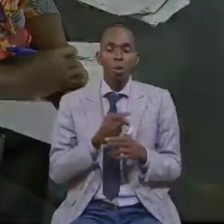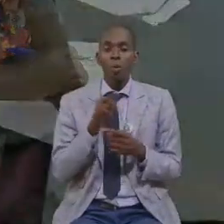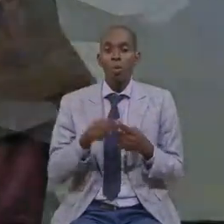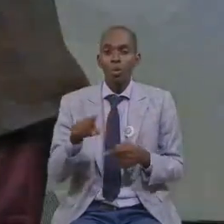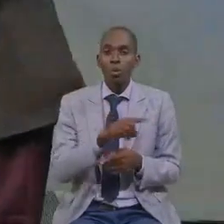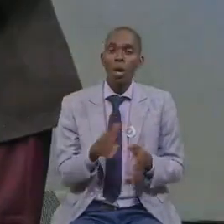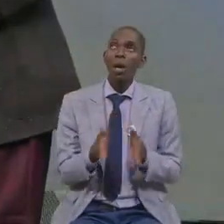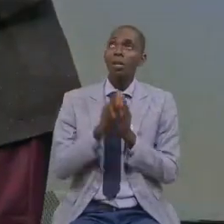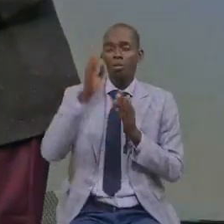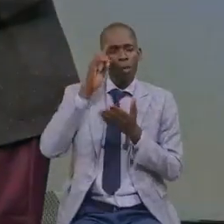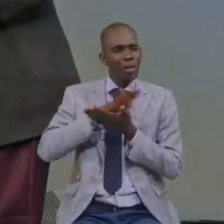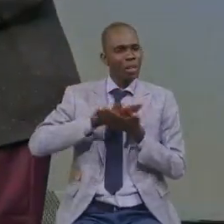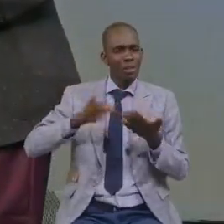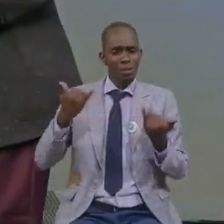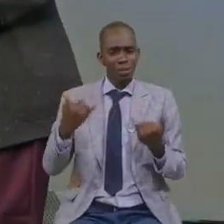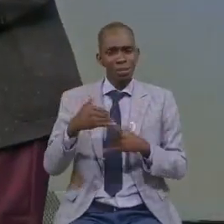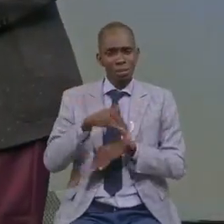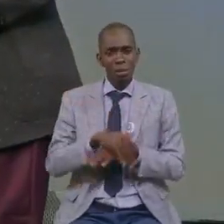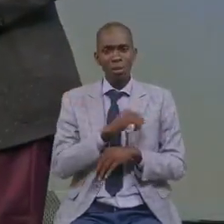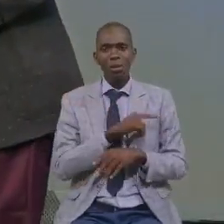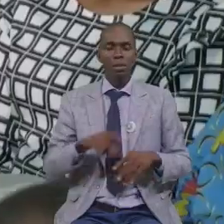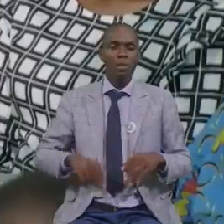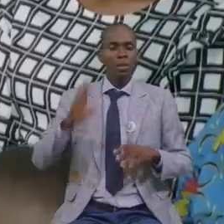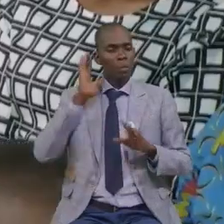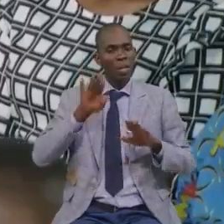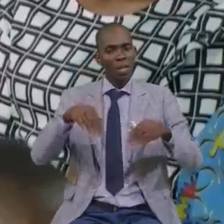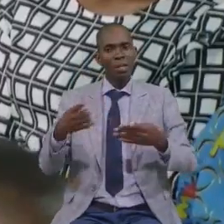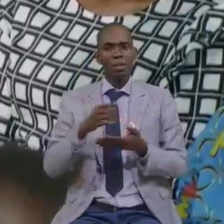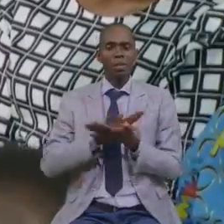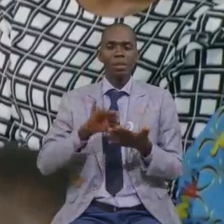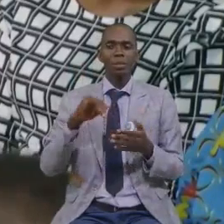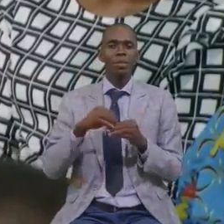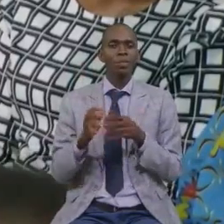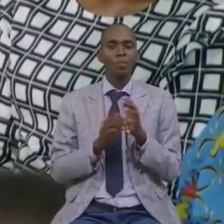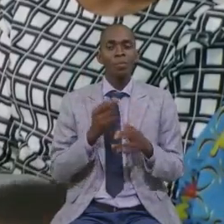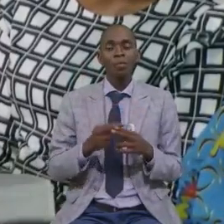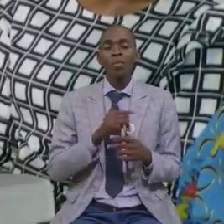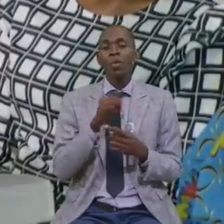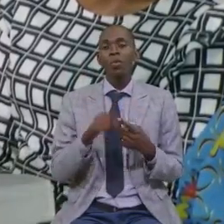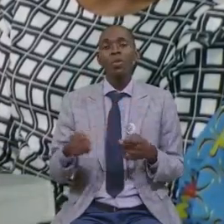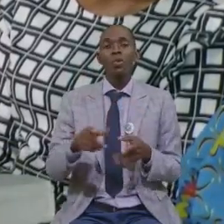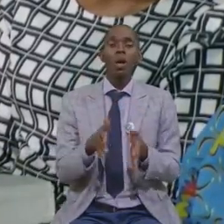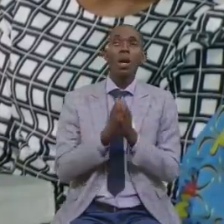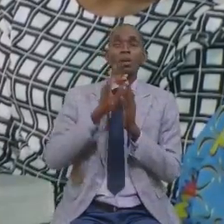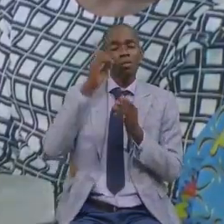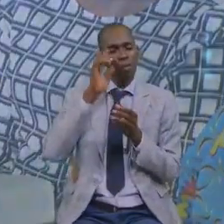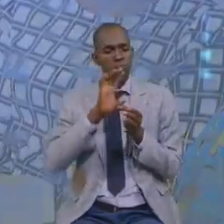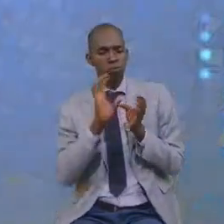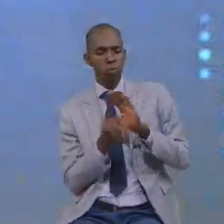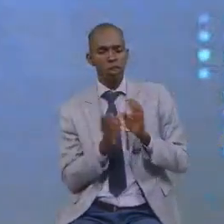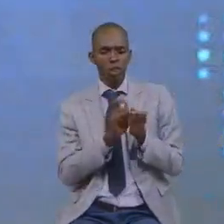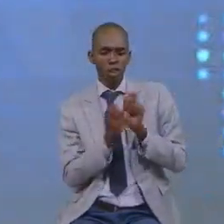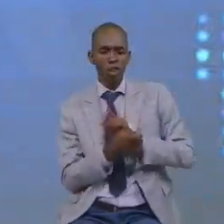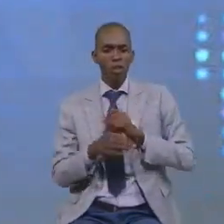cleansing tonight, the Lord will grant you cleansing. When you ask for conversion tonight, a change of